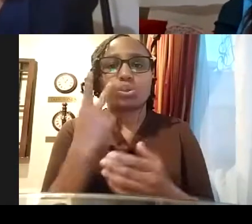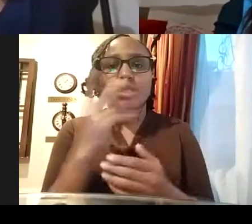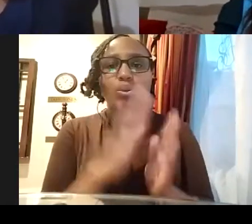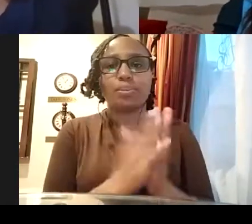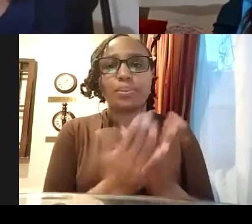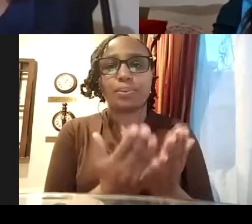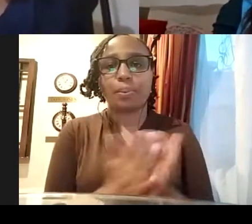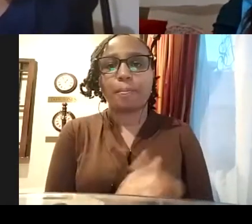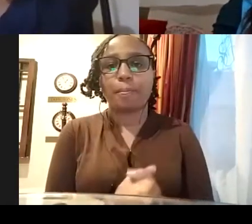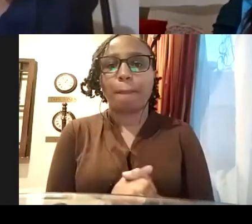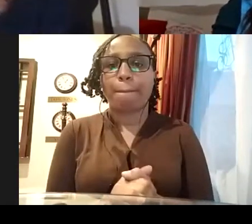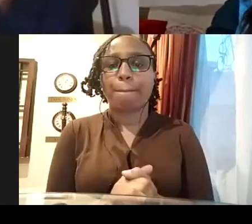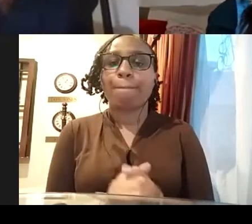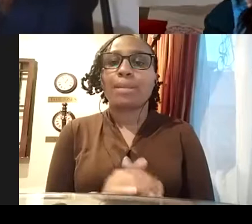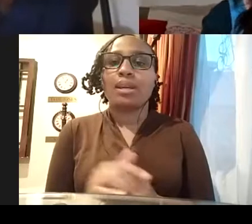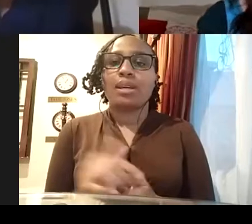I was interested,